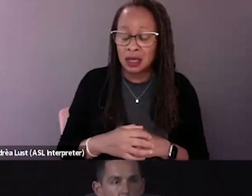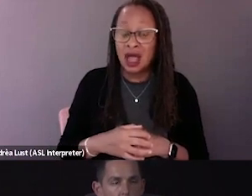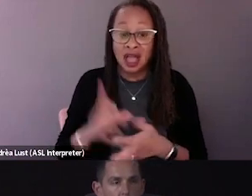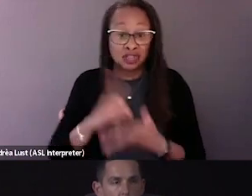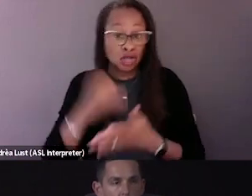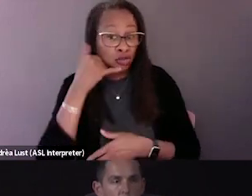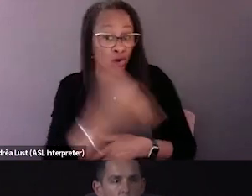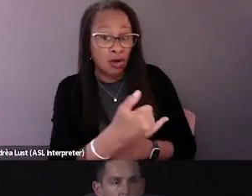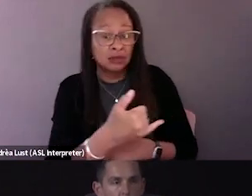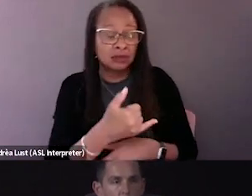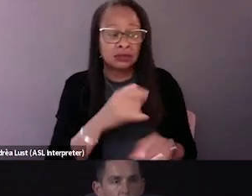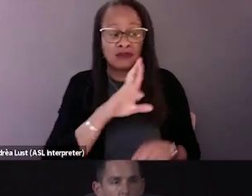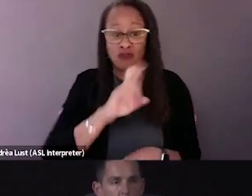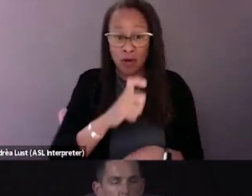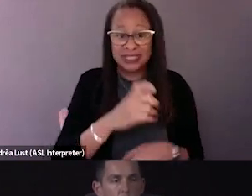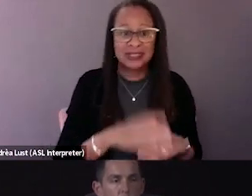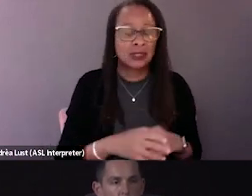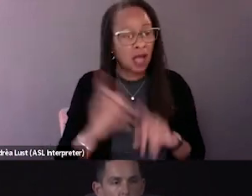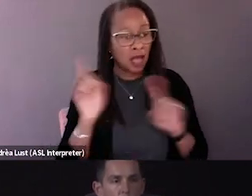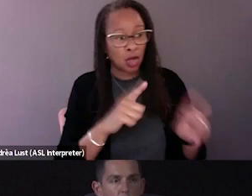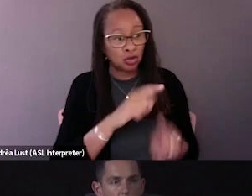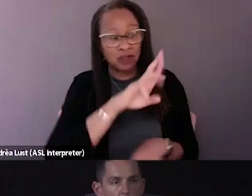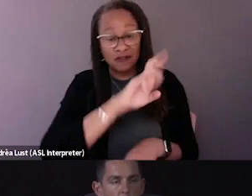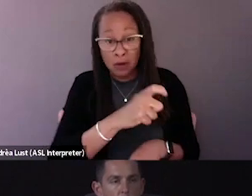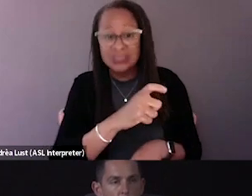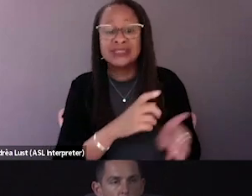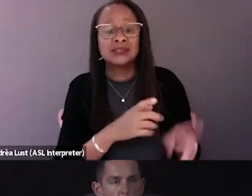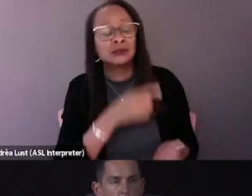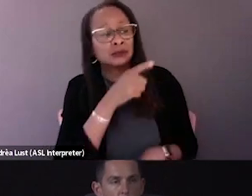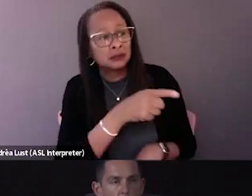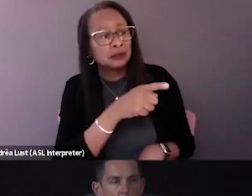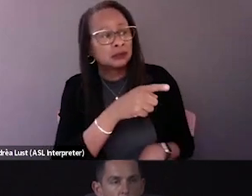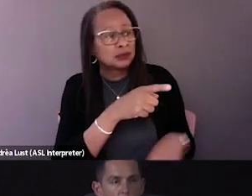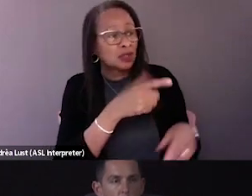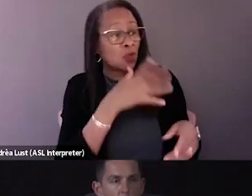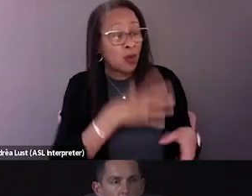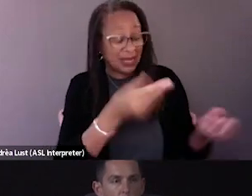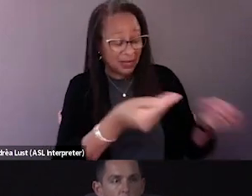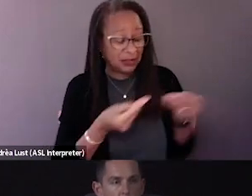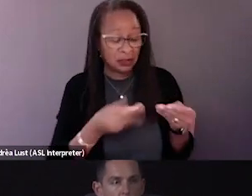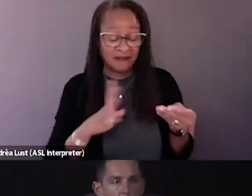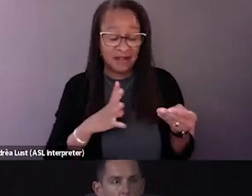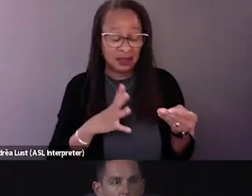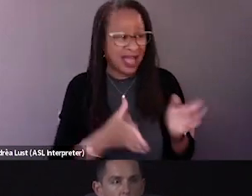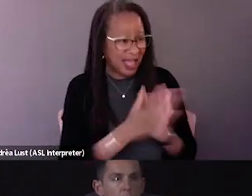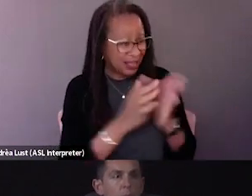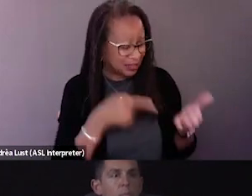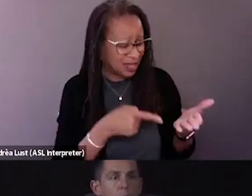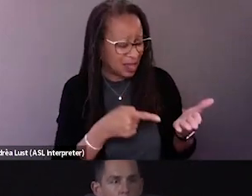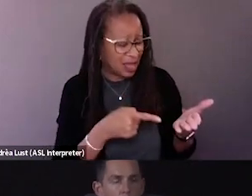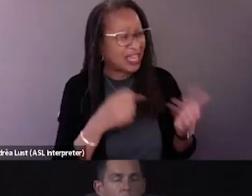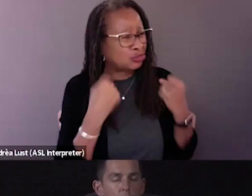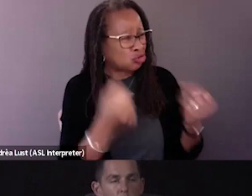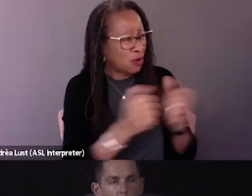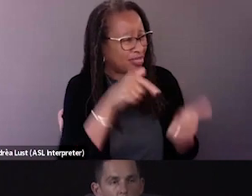fine, I'll use pain medicine. I go get it from the pharmacy. She hands it to me, fine. I ask the pharmacist, can I drive